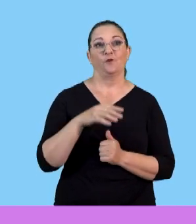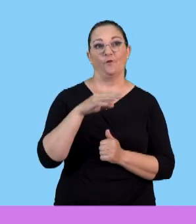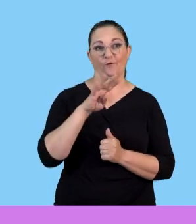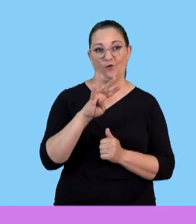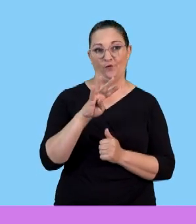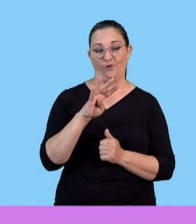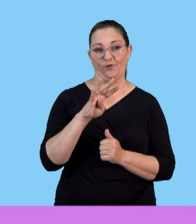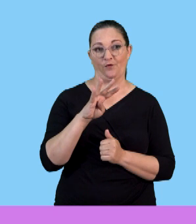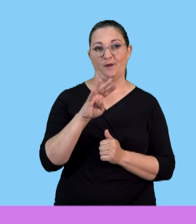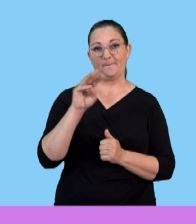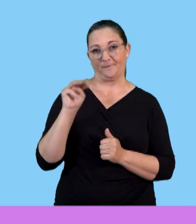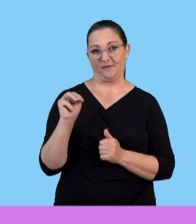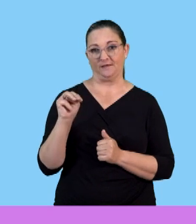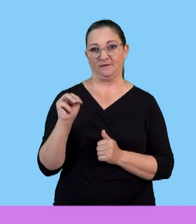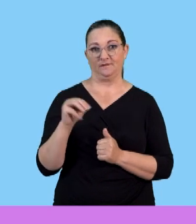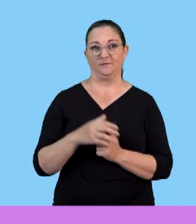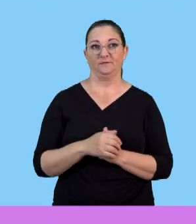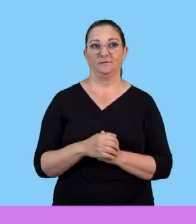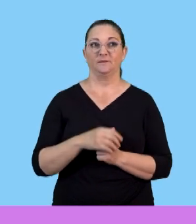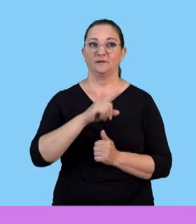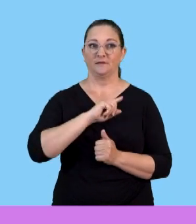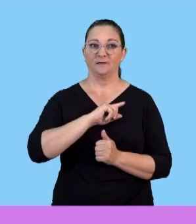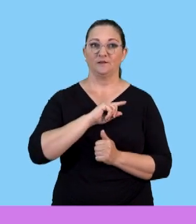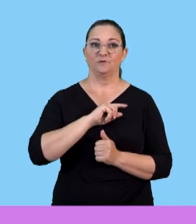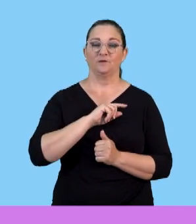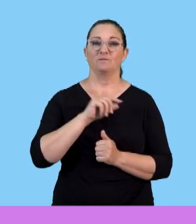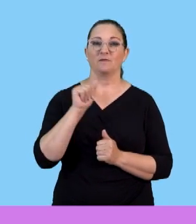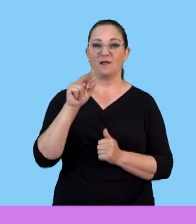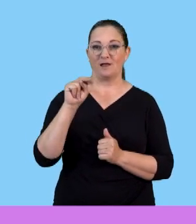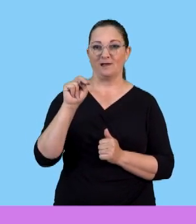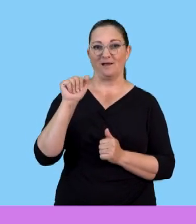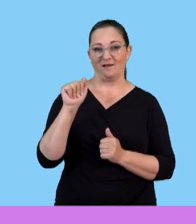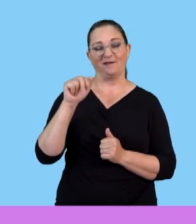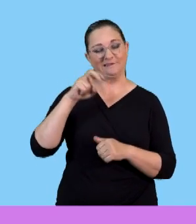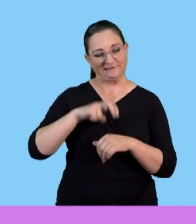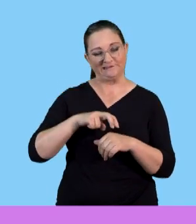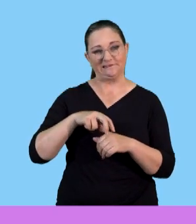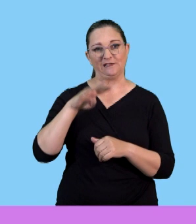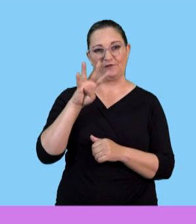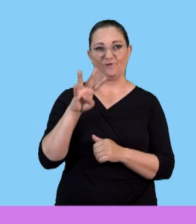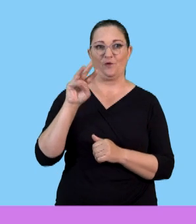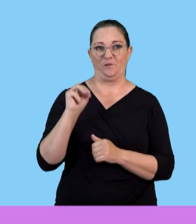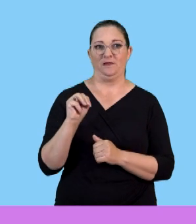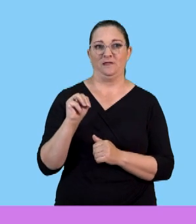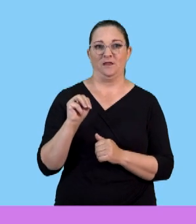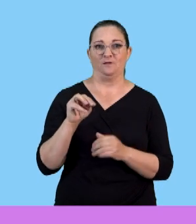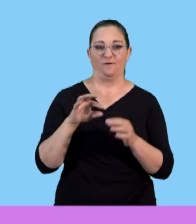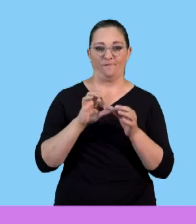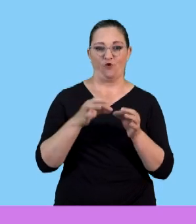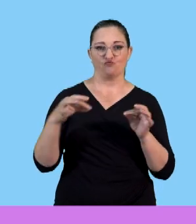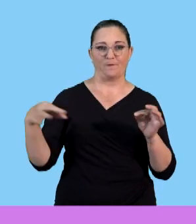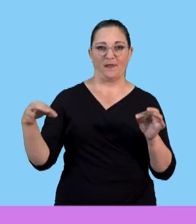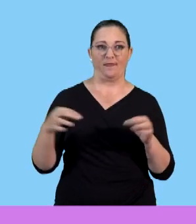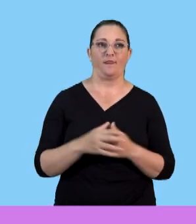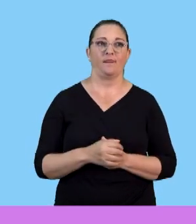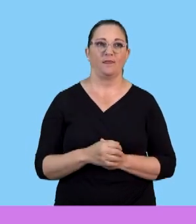4 meters. She will need 4 meters of a ribbon. Now, when we look